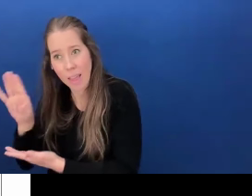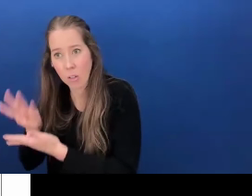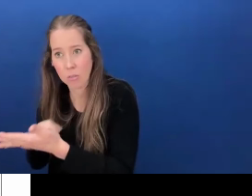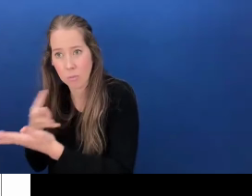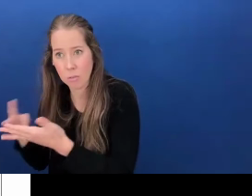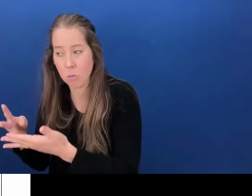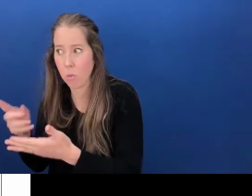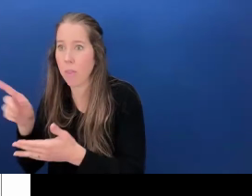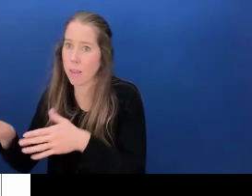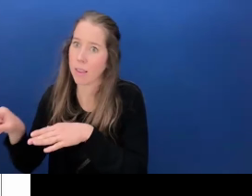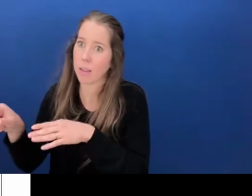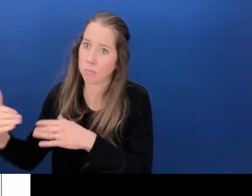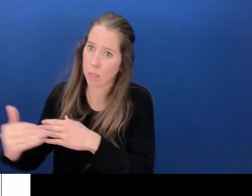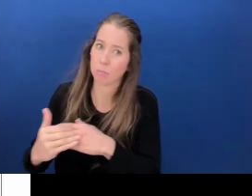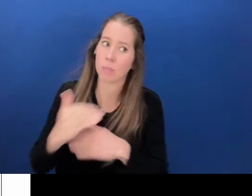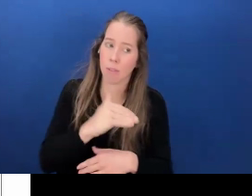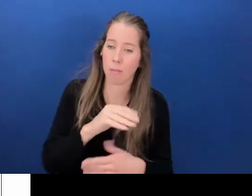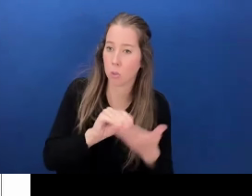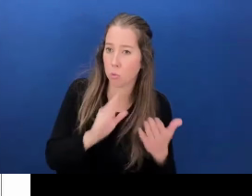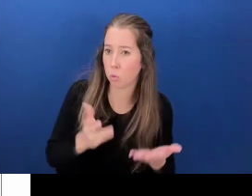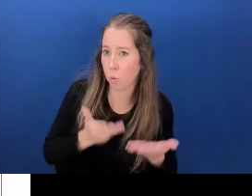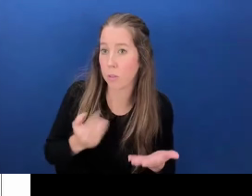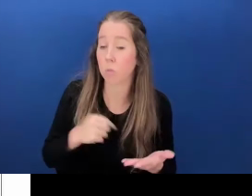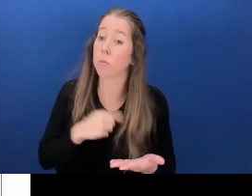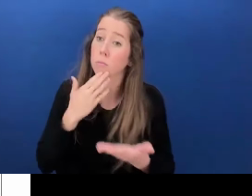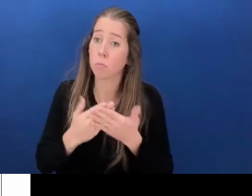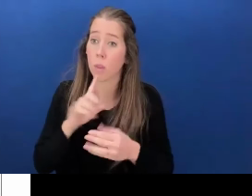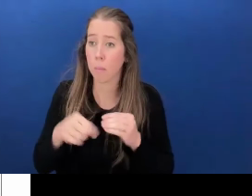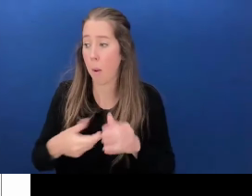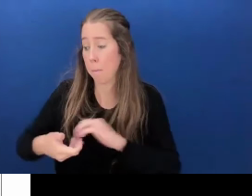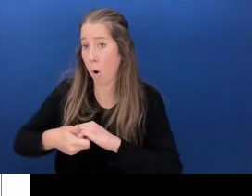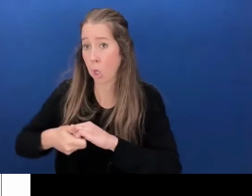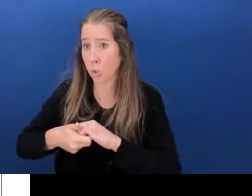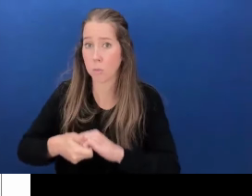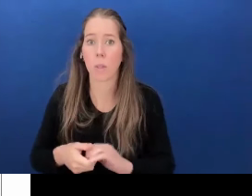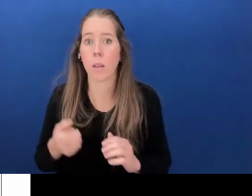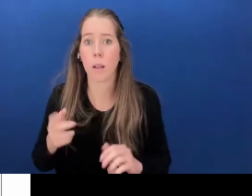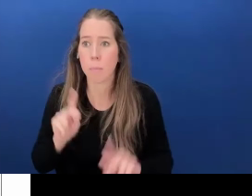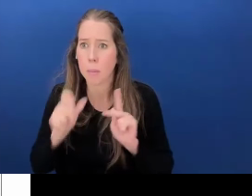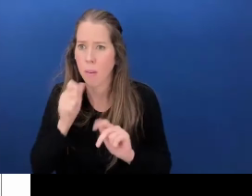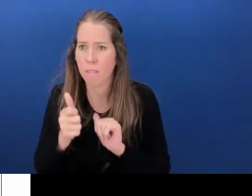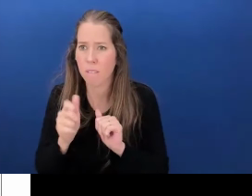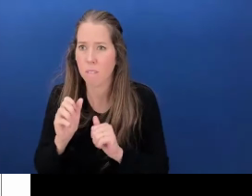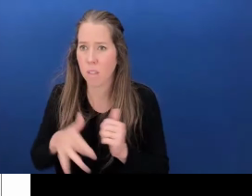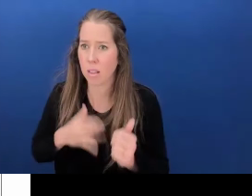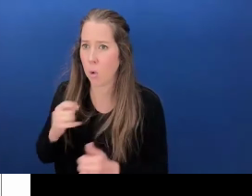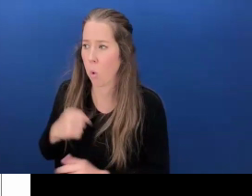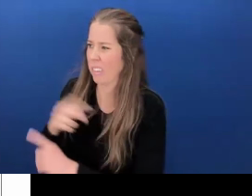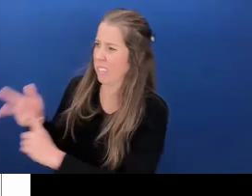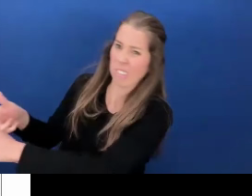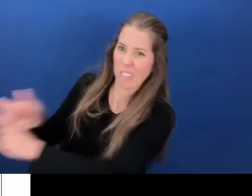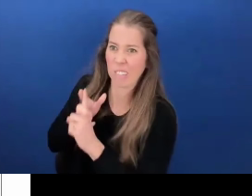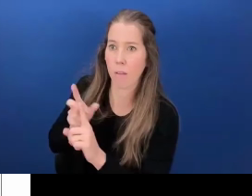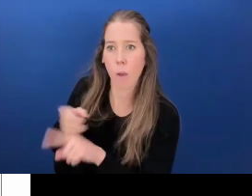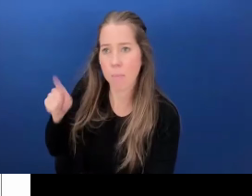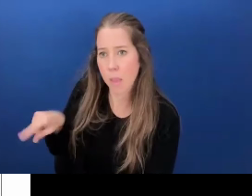the fruits of having built this relationship with our adult schools is nobody feels like they're poaching students from each other. We ultimately just want to